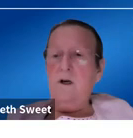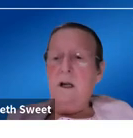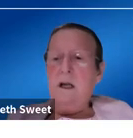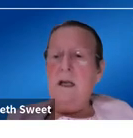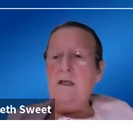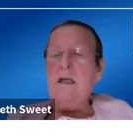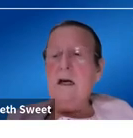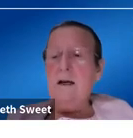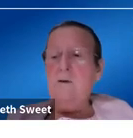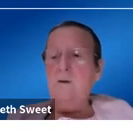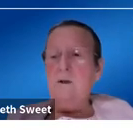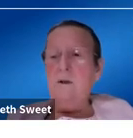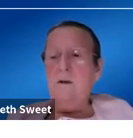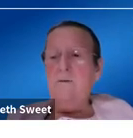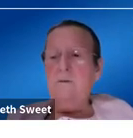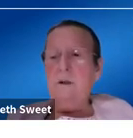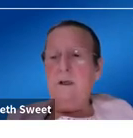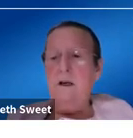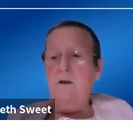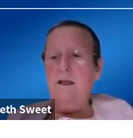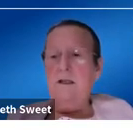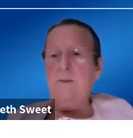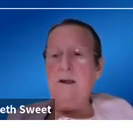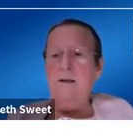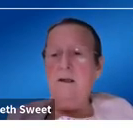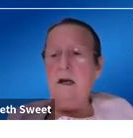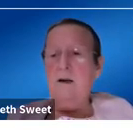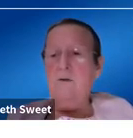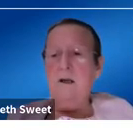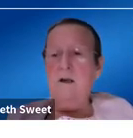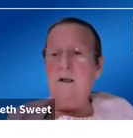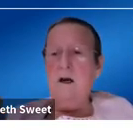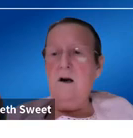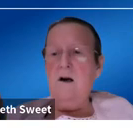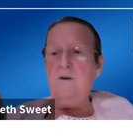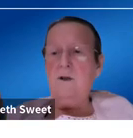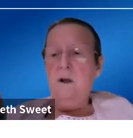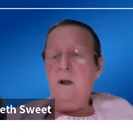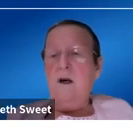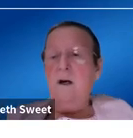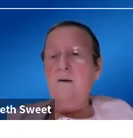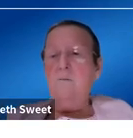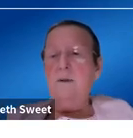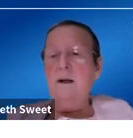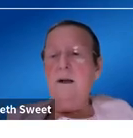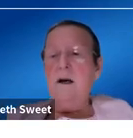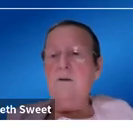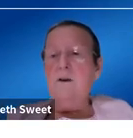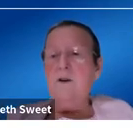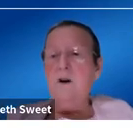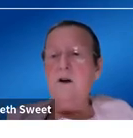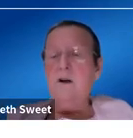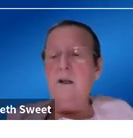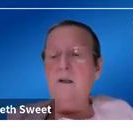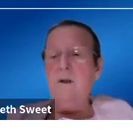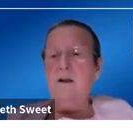door. And he got out of not only his bed, not only our house, but out of